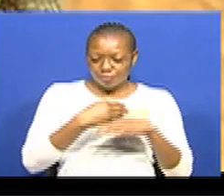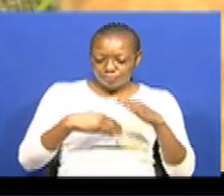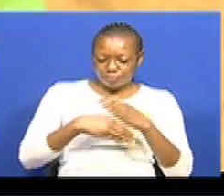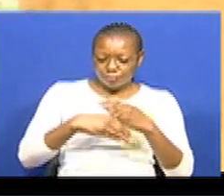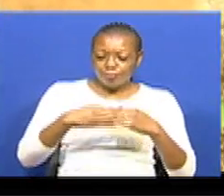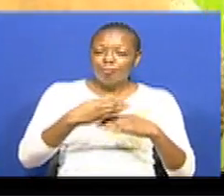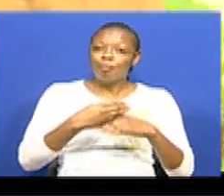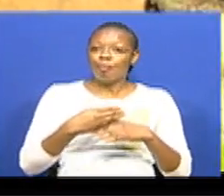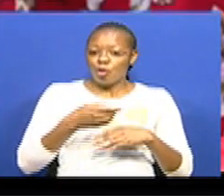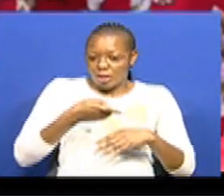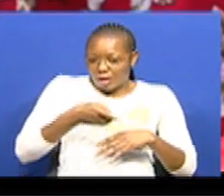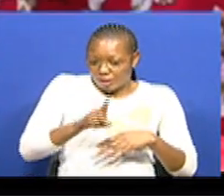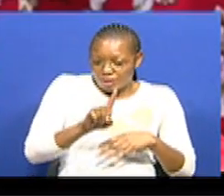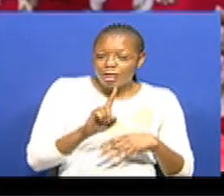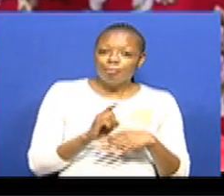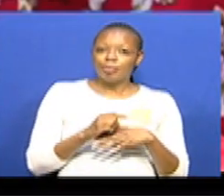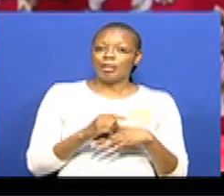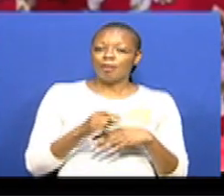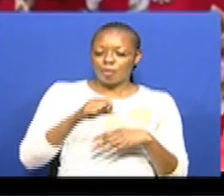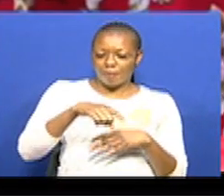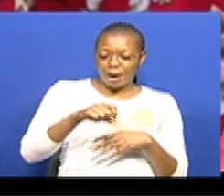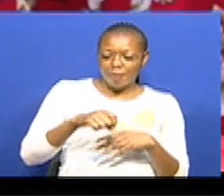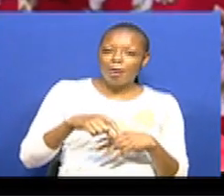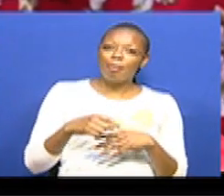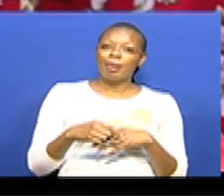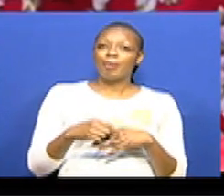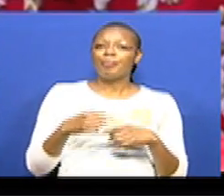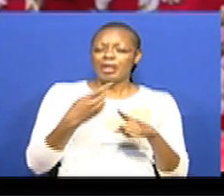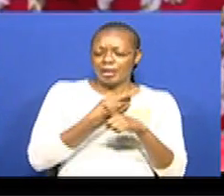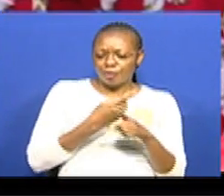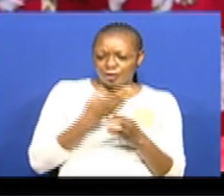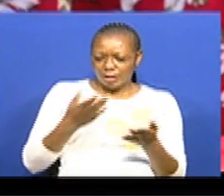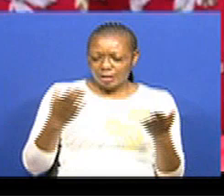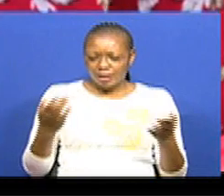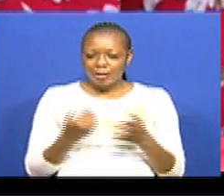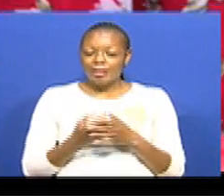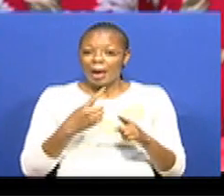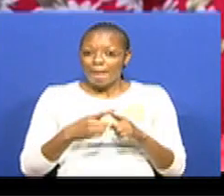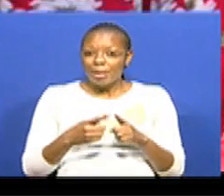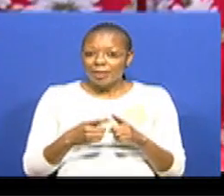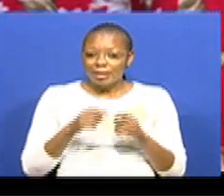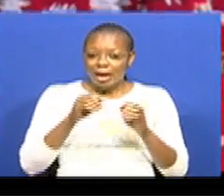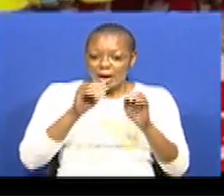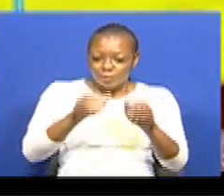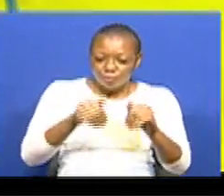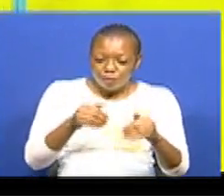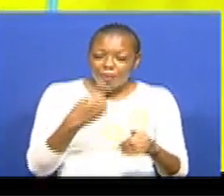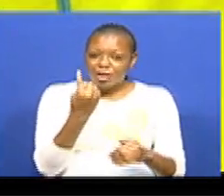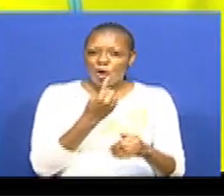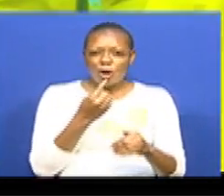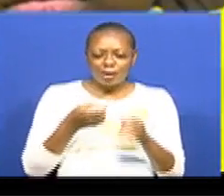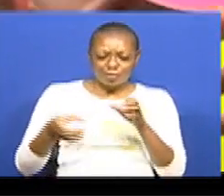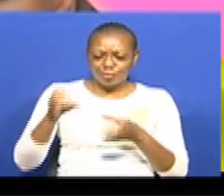gunia. Si kilimo tu bali pia sayansi, wao ni wajeledi. The balloon fireproof, it was showing